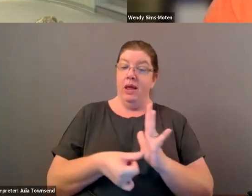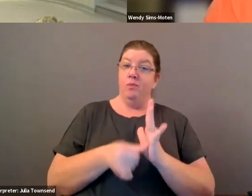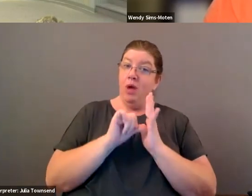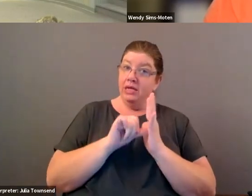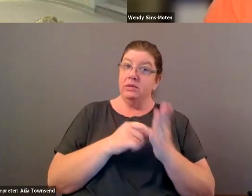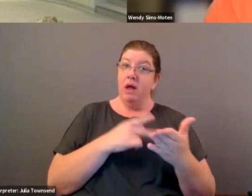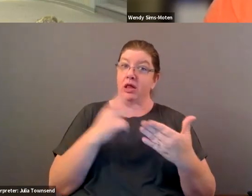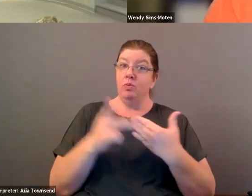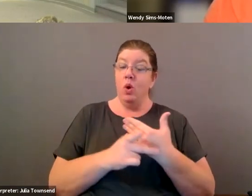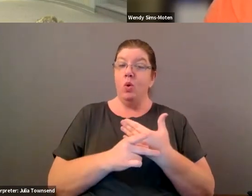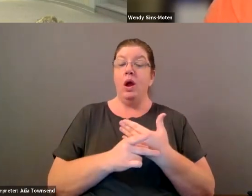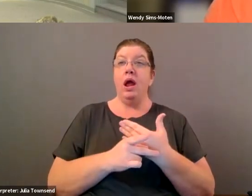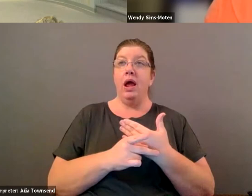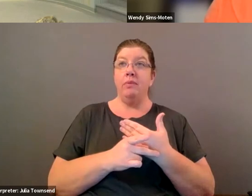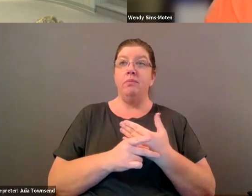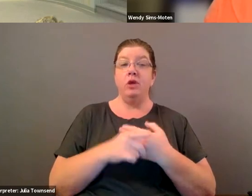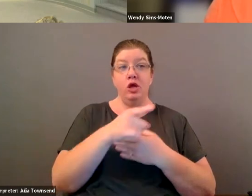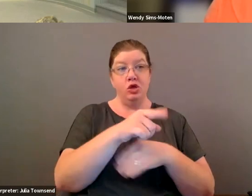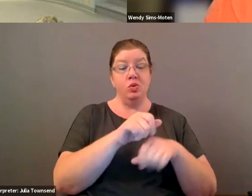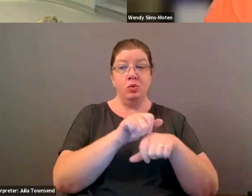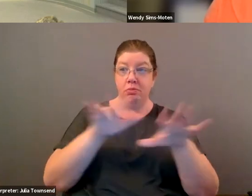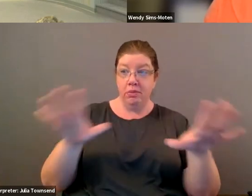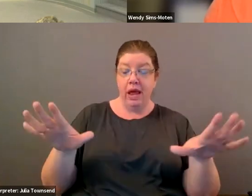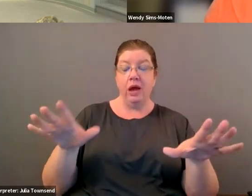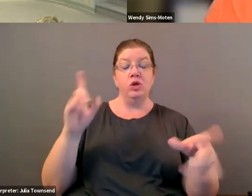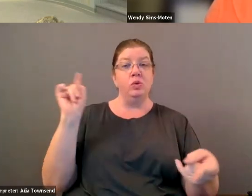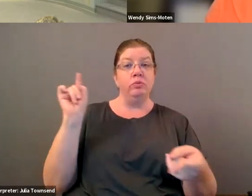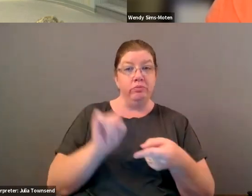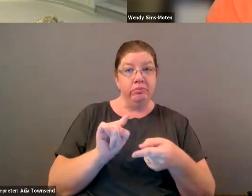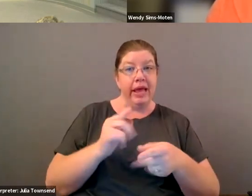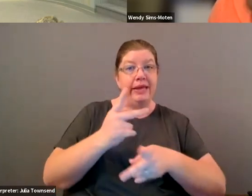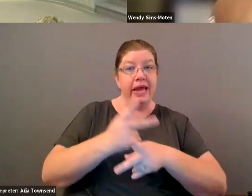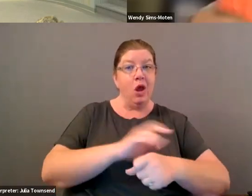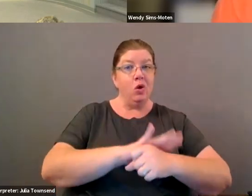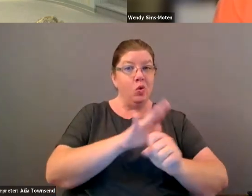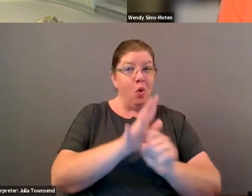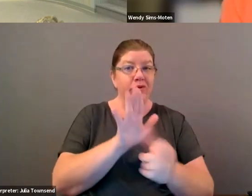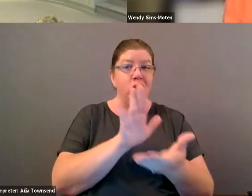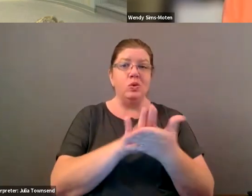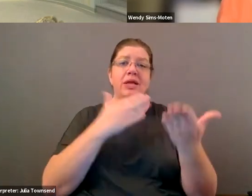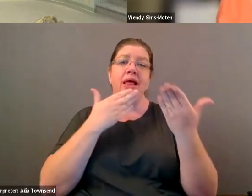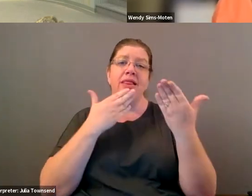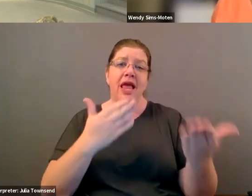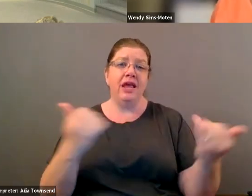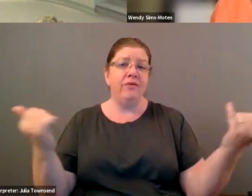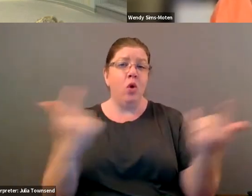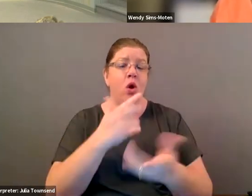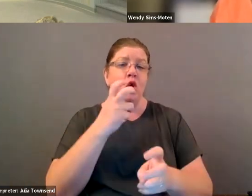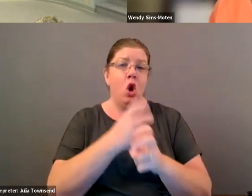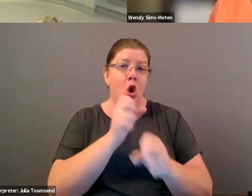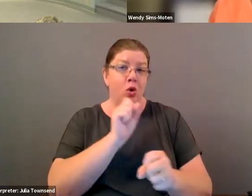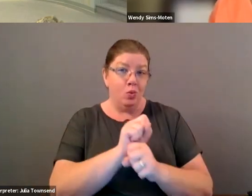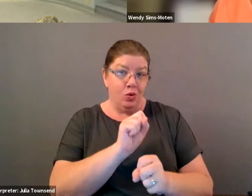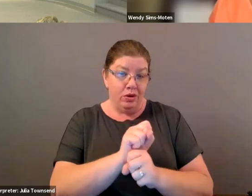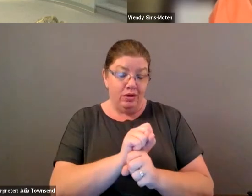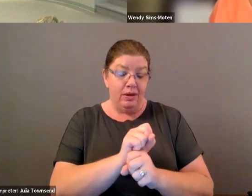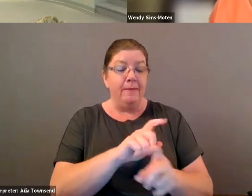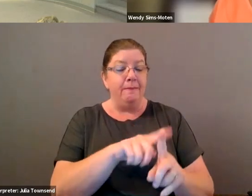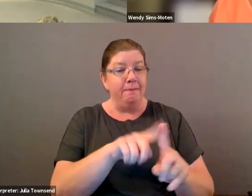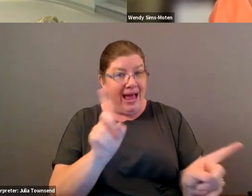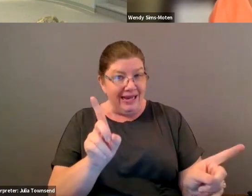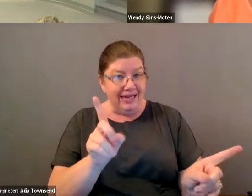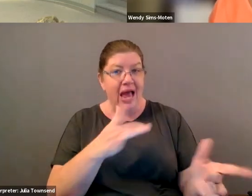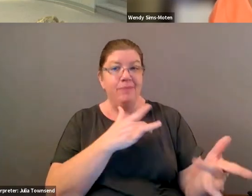have put up to mitigate and take care of COVID in the schools. Thank you for all your hard work for that. But I am concerned